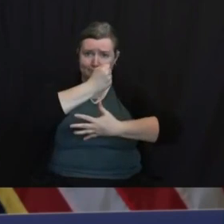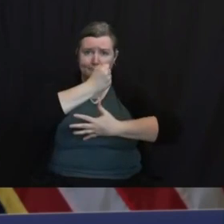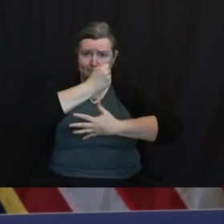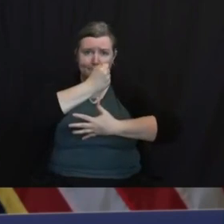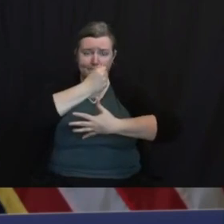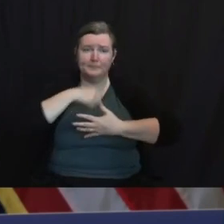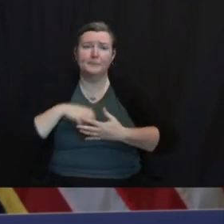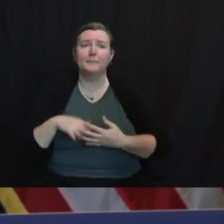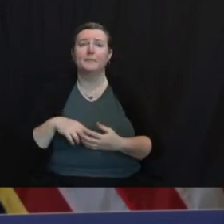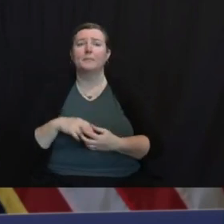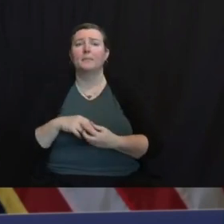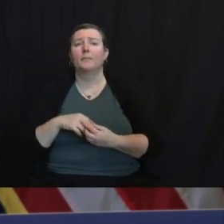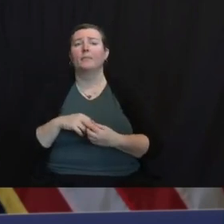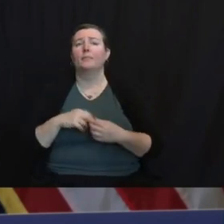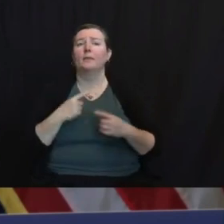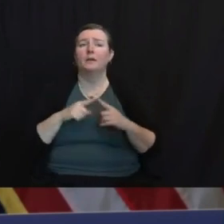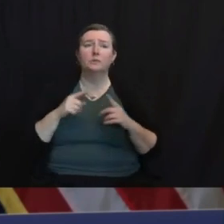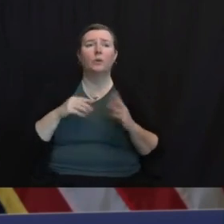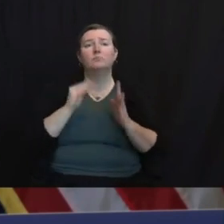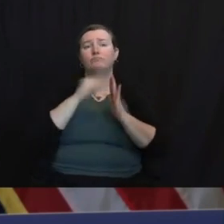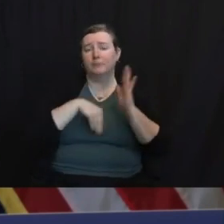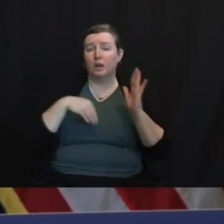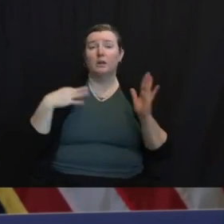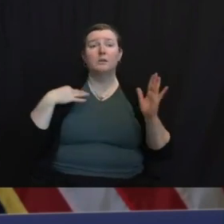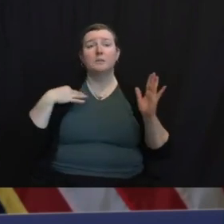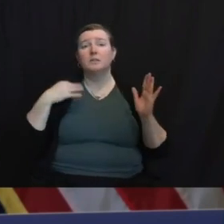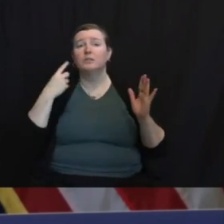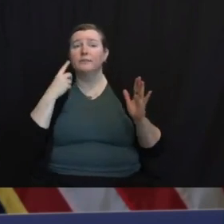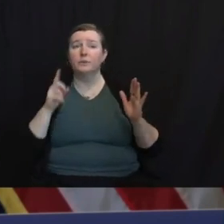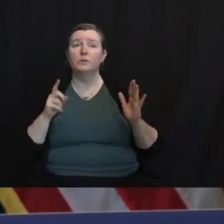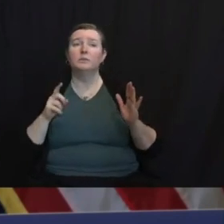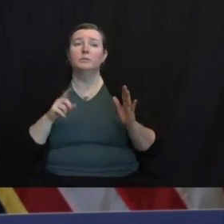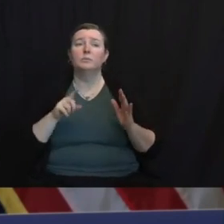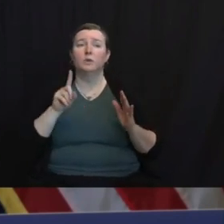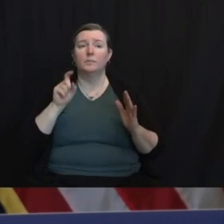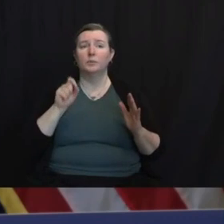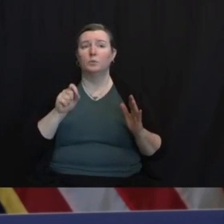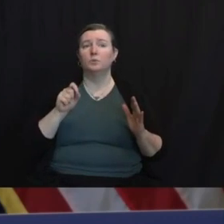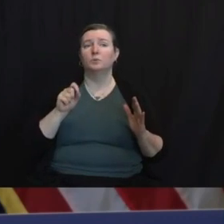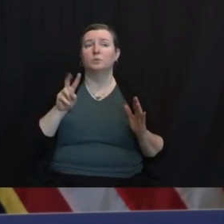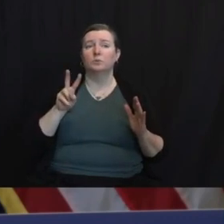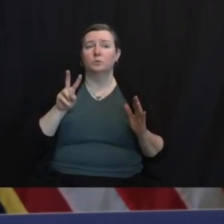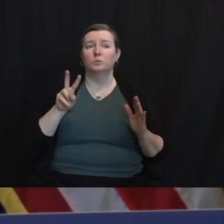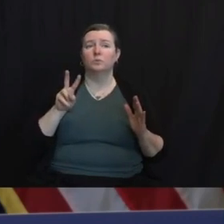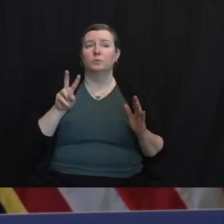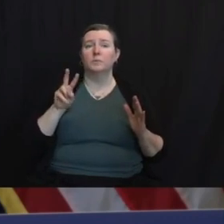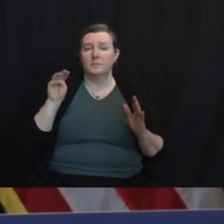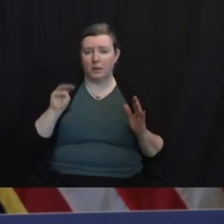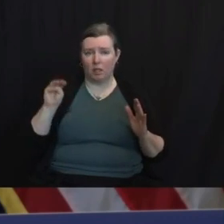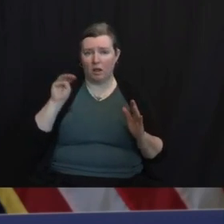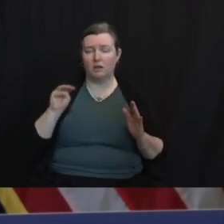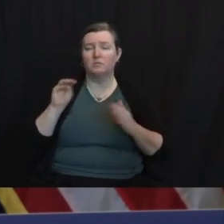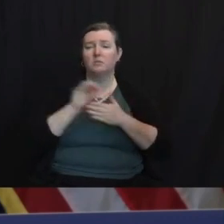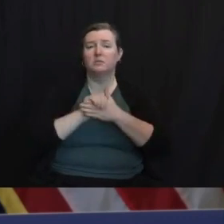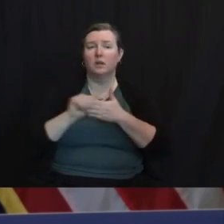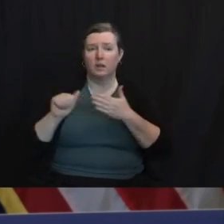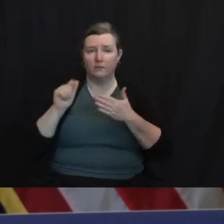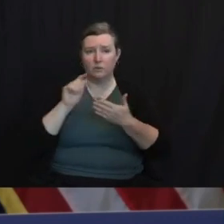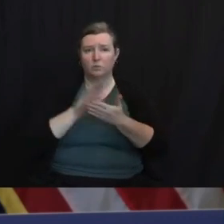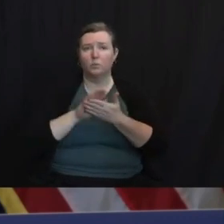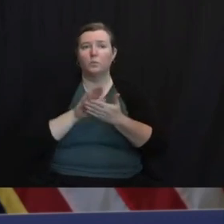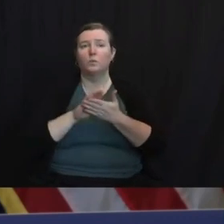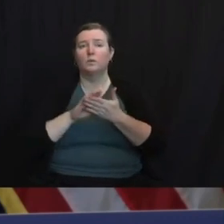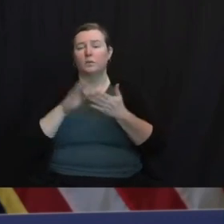$1.2 billion in federal, elementary, and secondary school emergency relief funds. I am